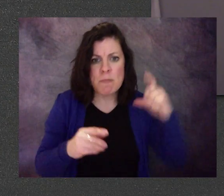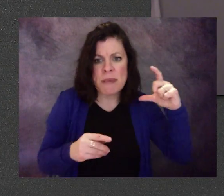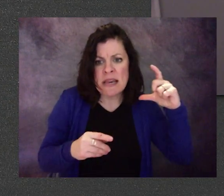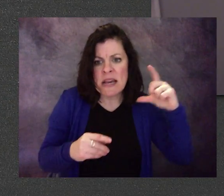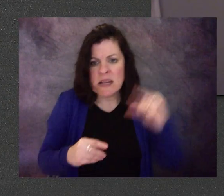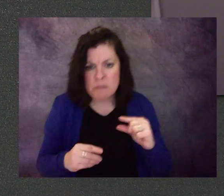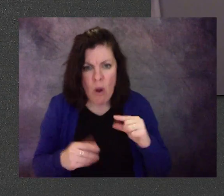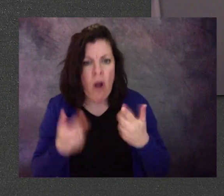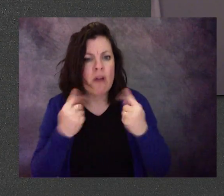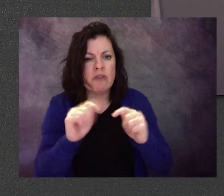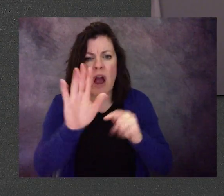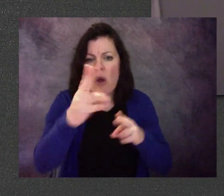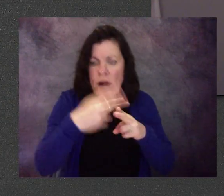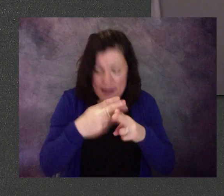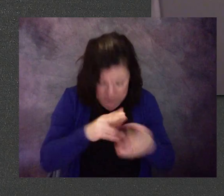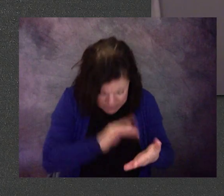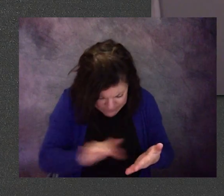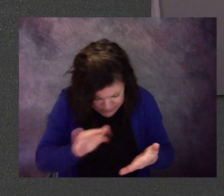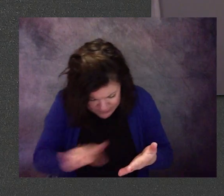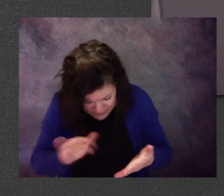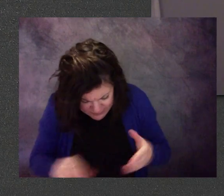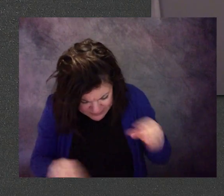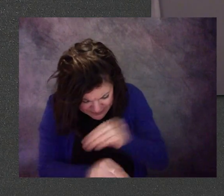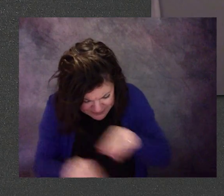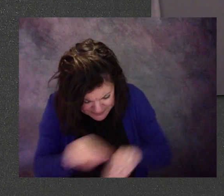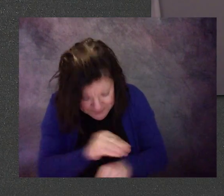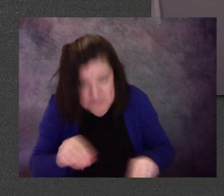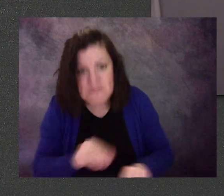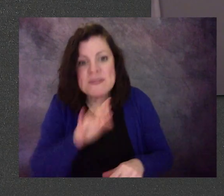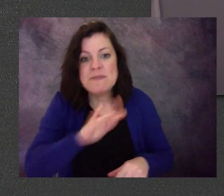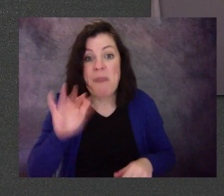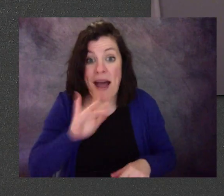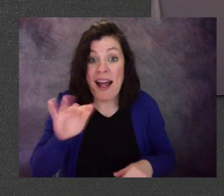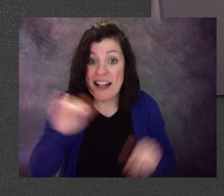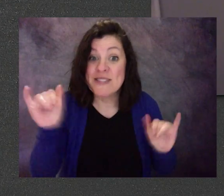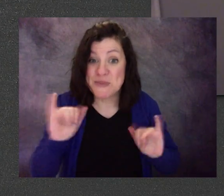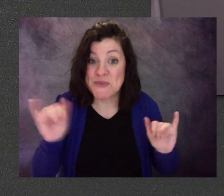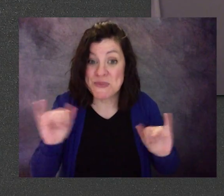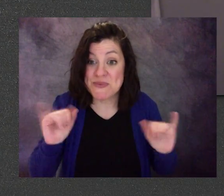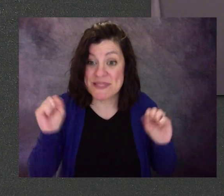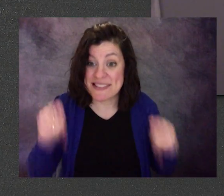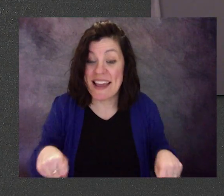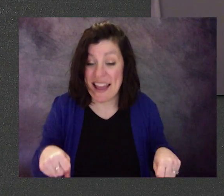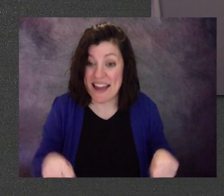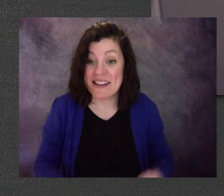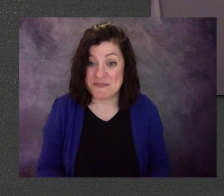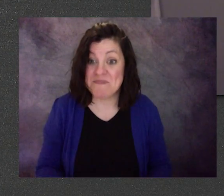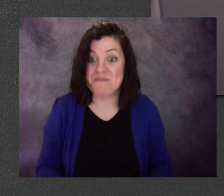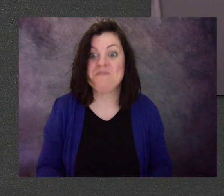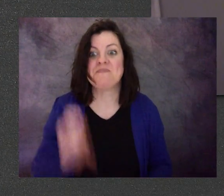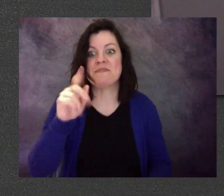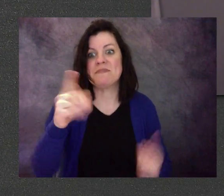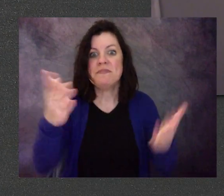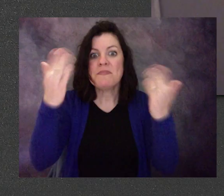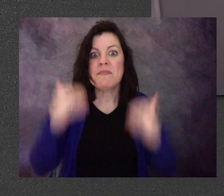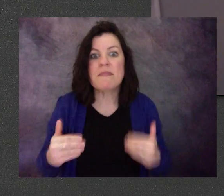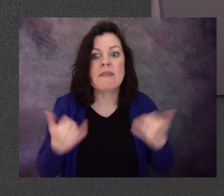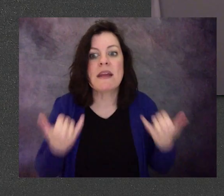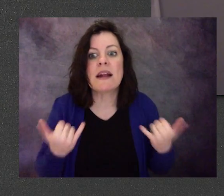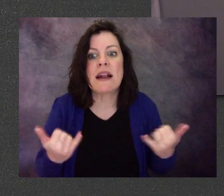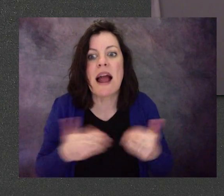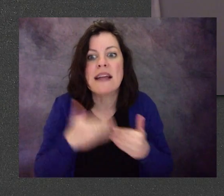by capital and lowercase. I bet that you can do it. We are gonna move on and we are going to do